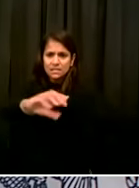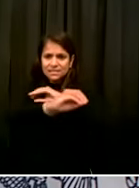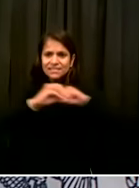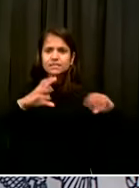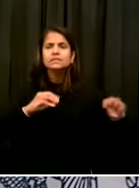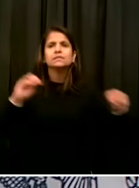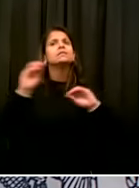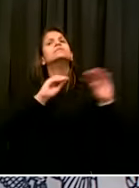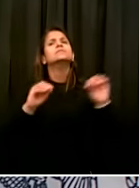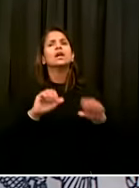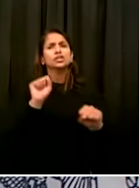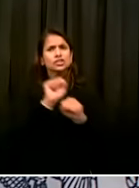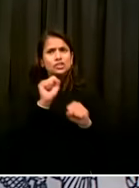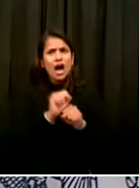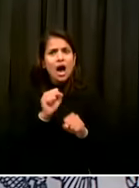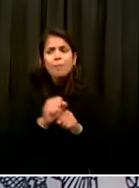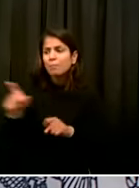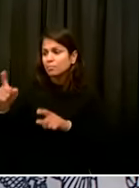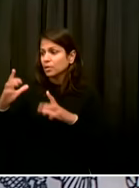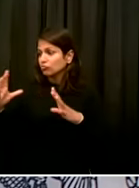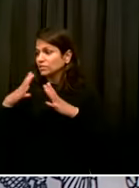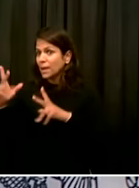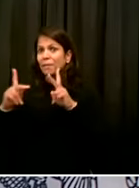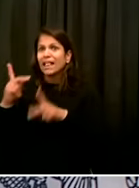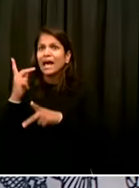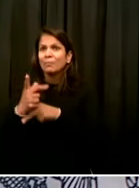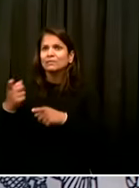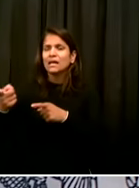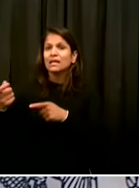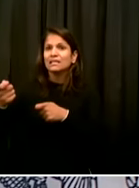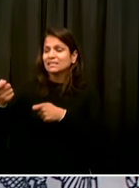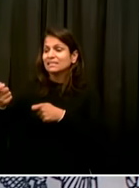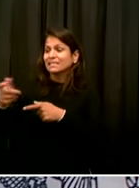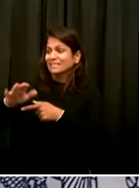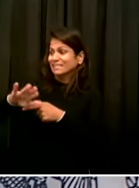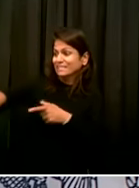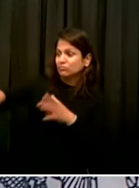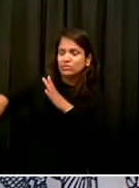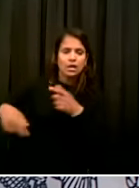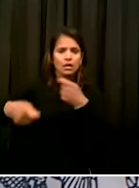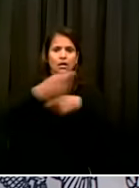are now about to confront is far beyond any of those normal